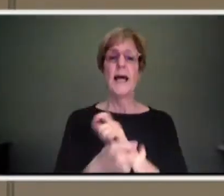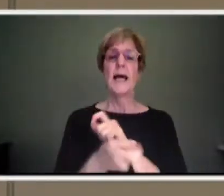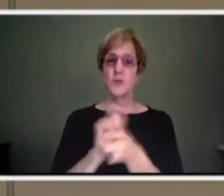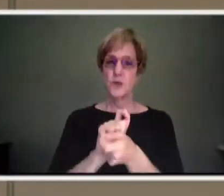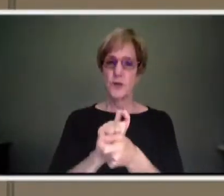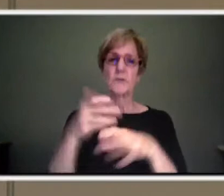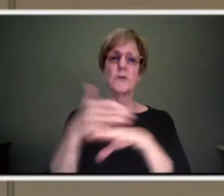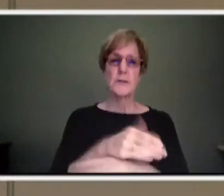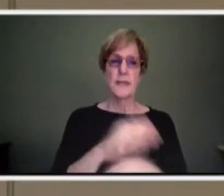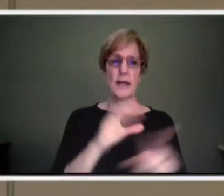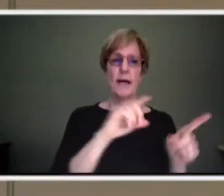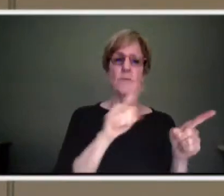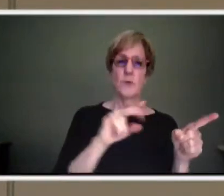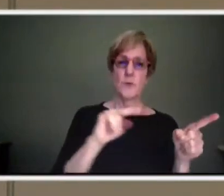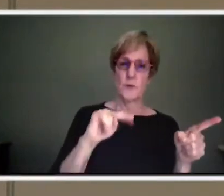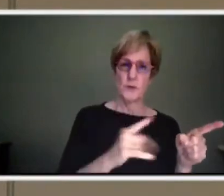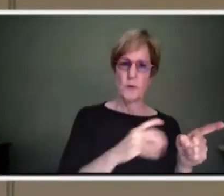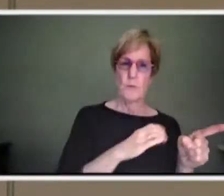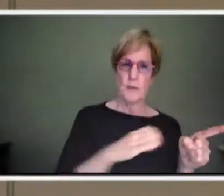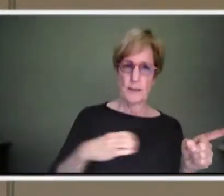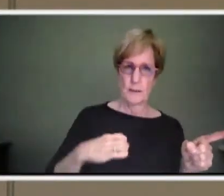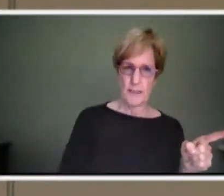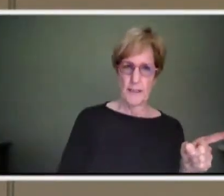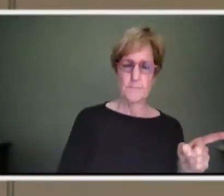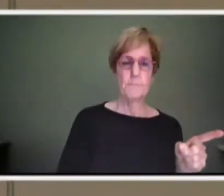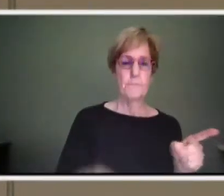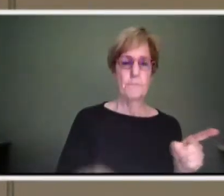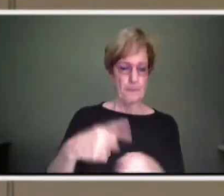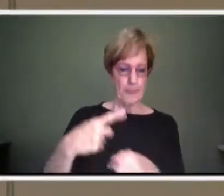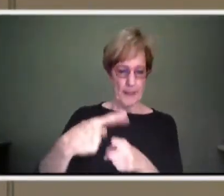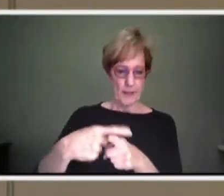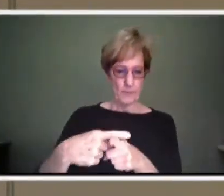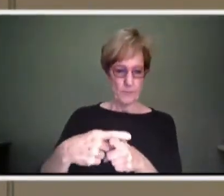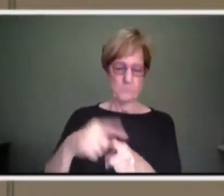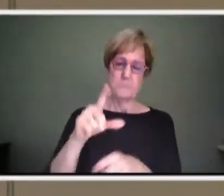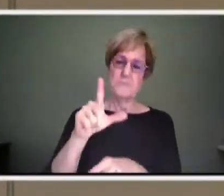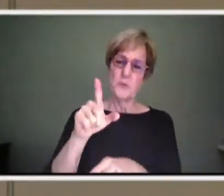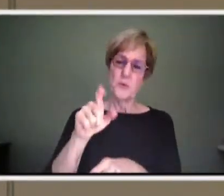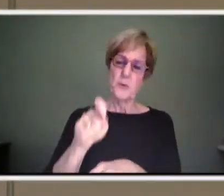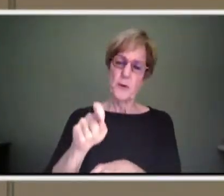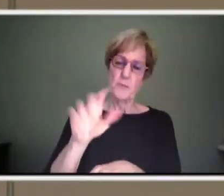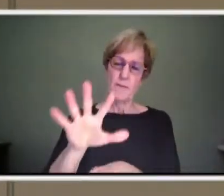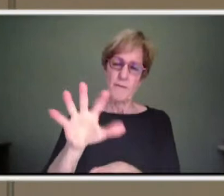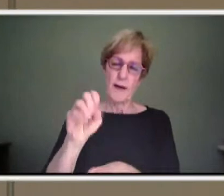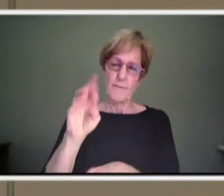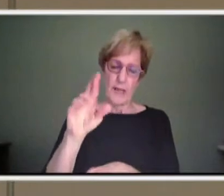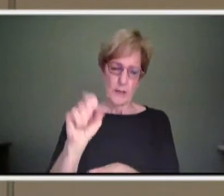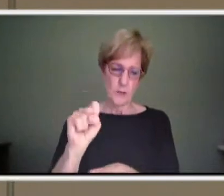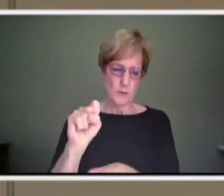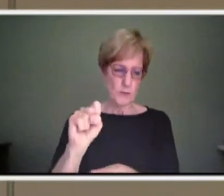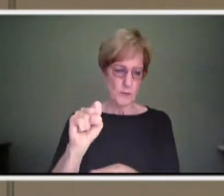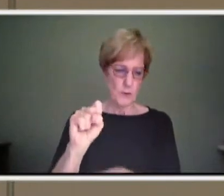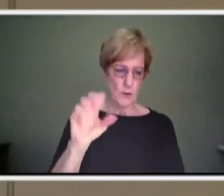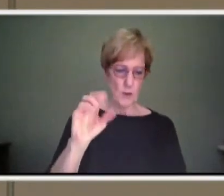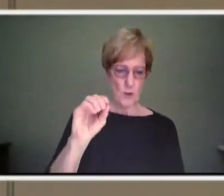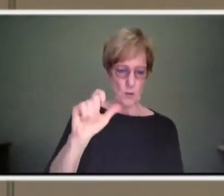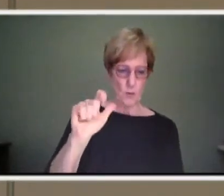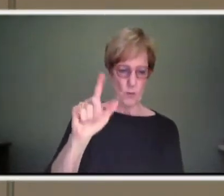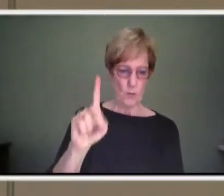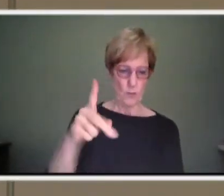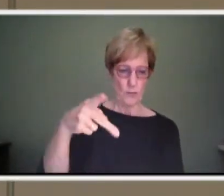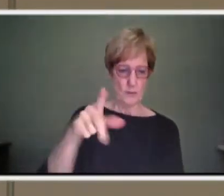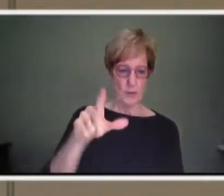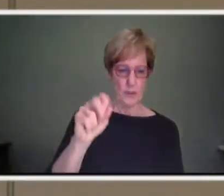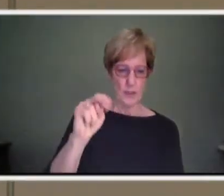committee. This is located on approximately 21.5 acres on the west side of Old Plank Road, east of